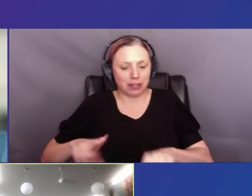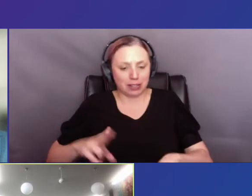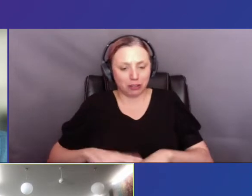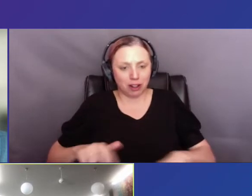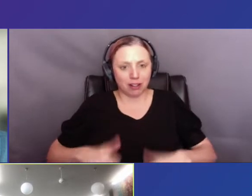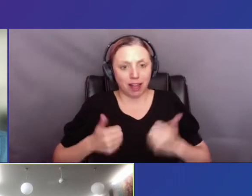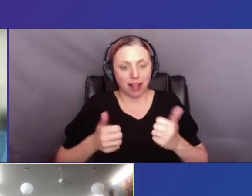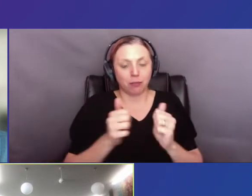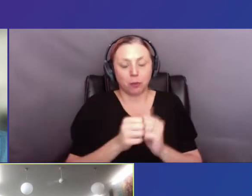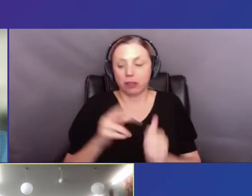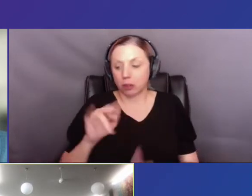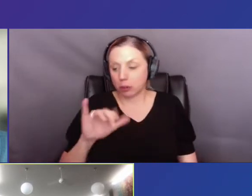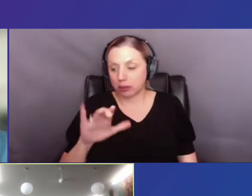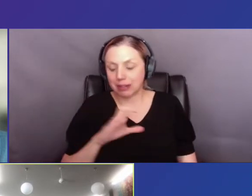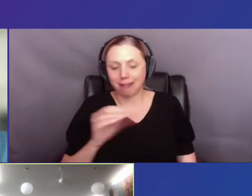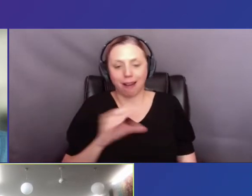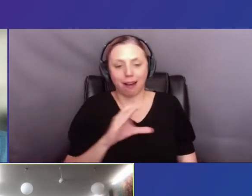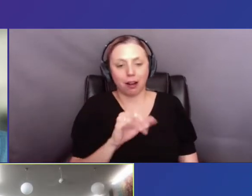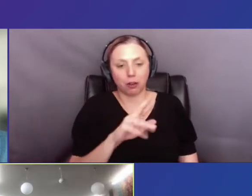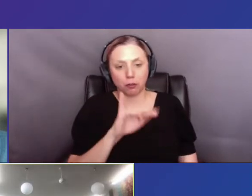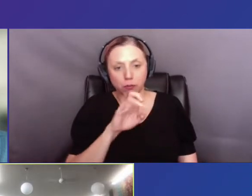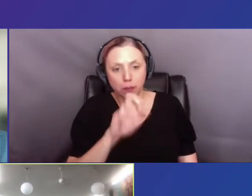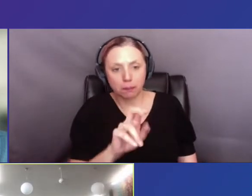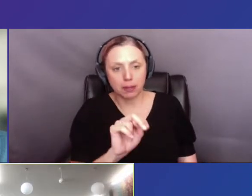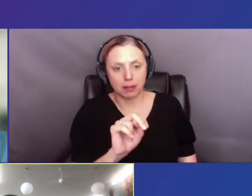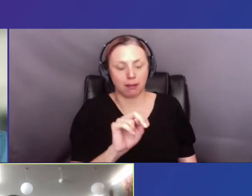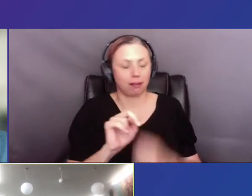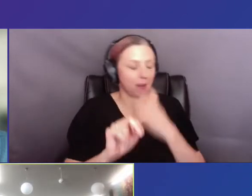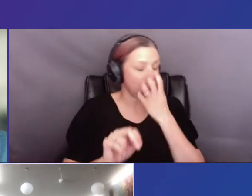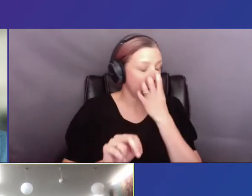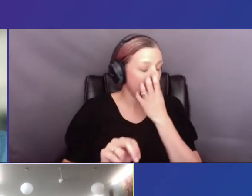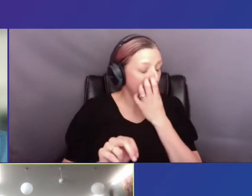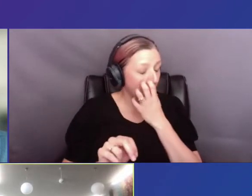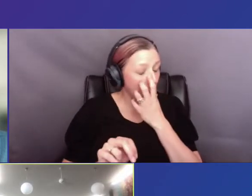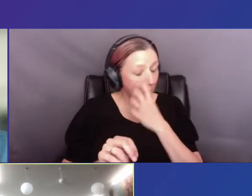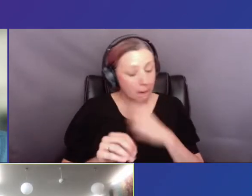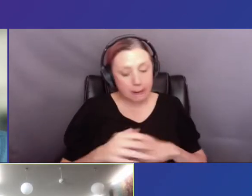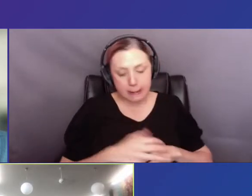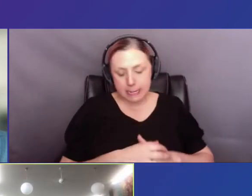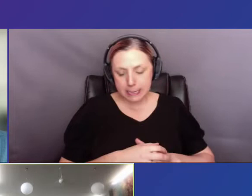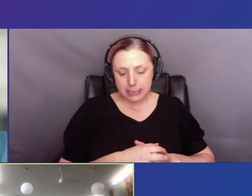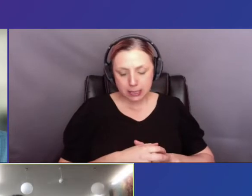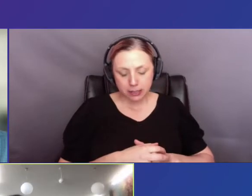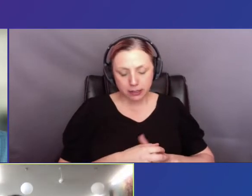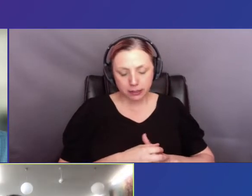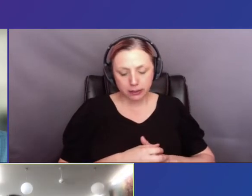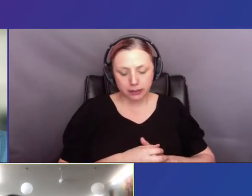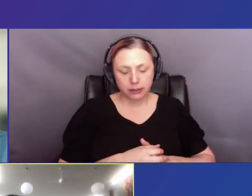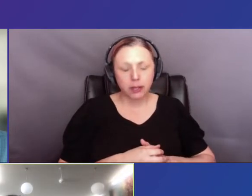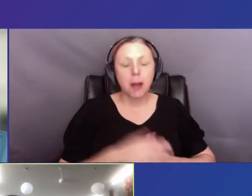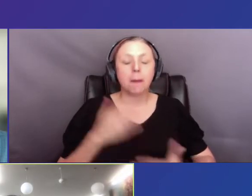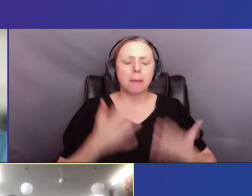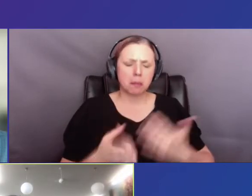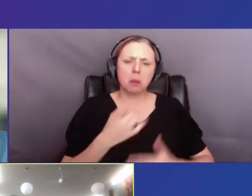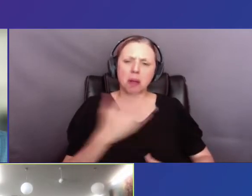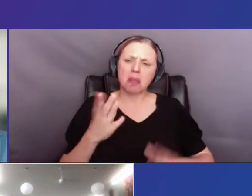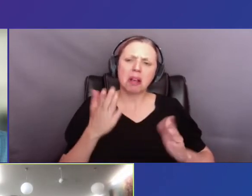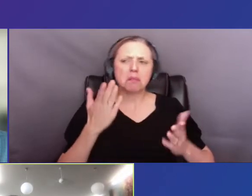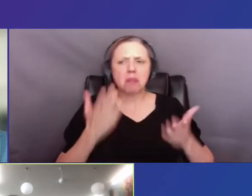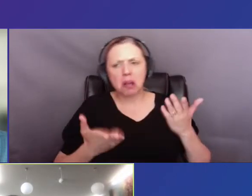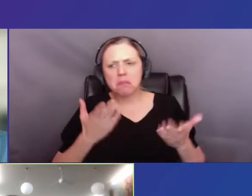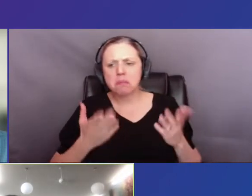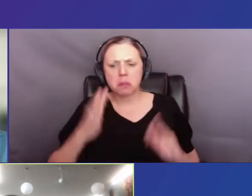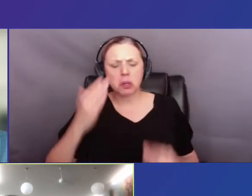And perhaps the thing I could have known, but what was affirmed for sure was